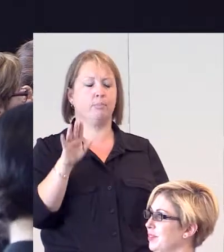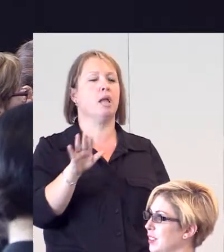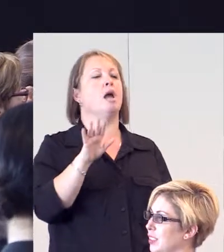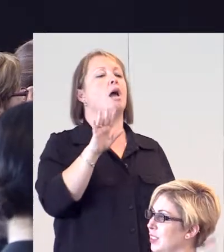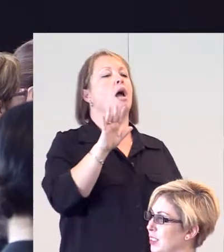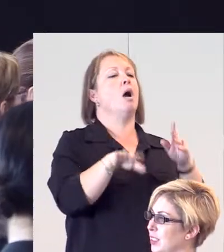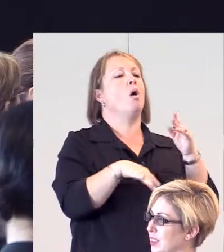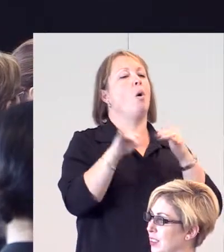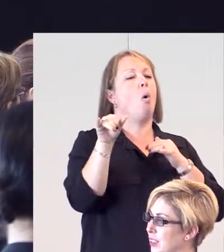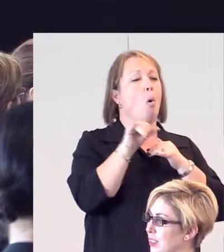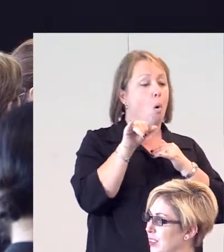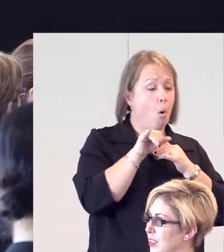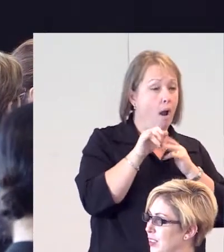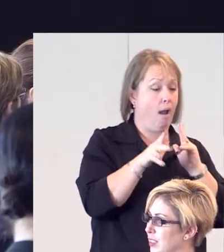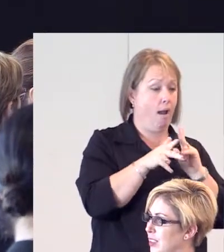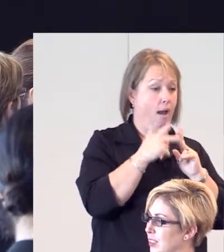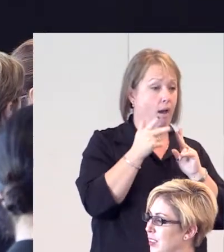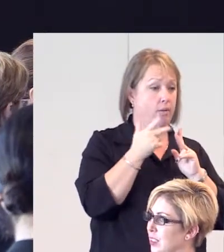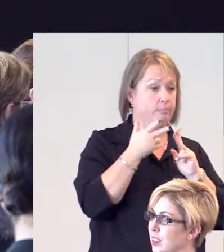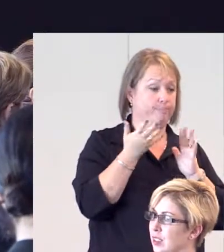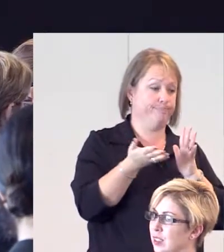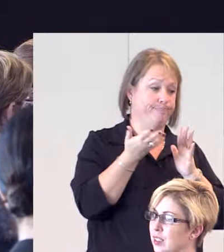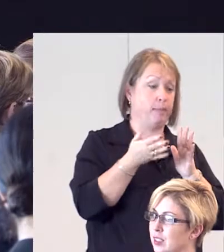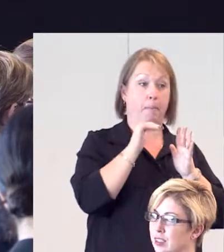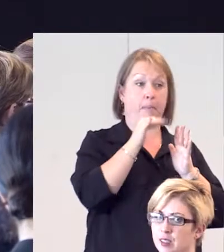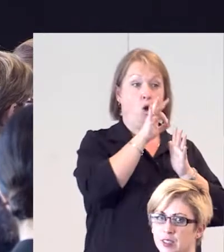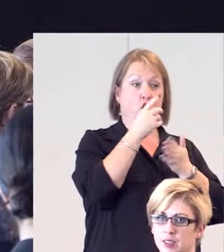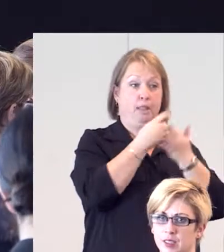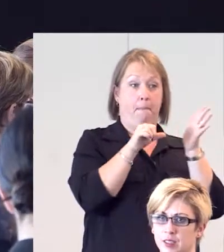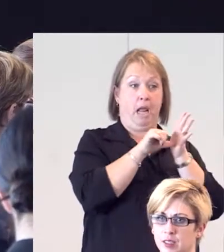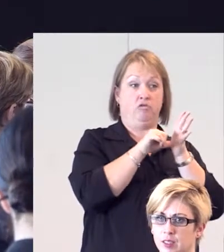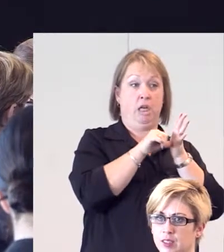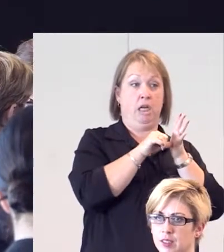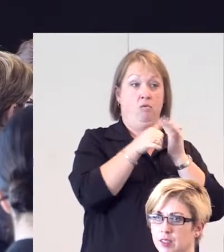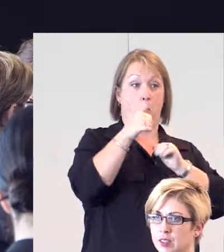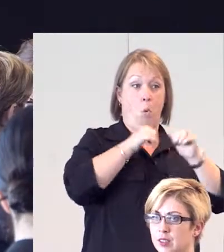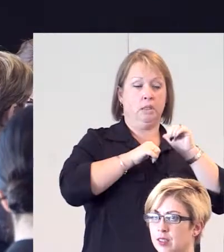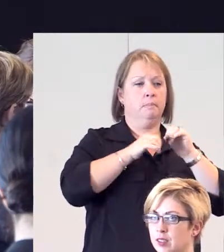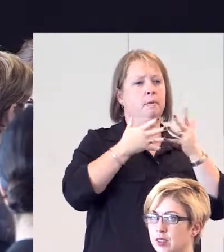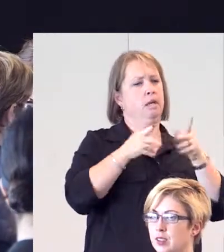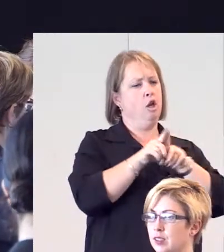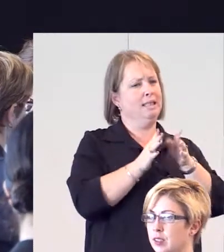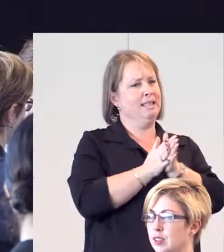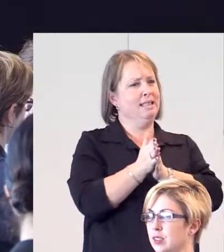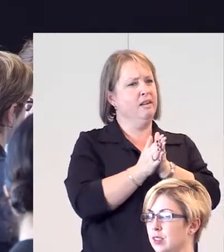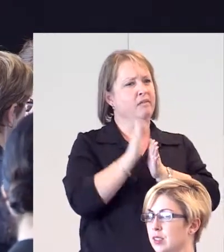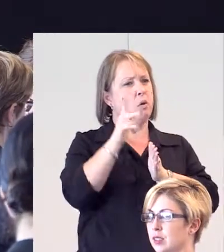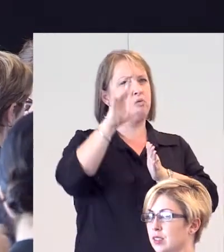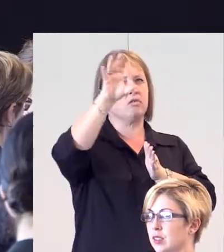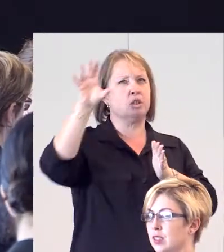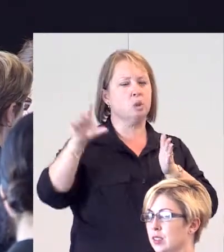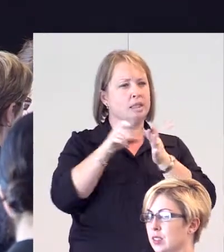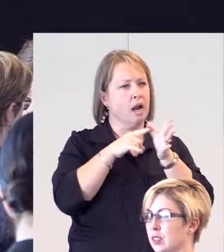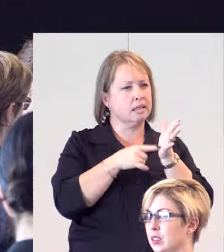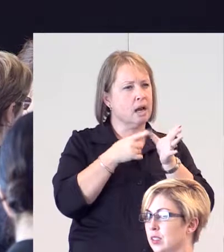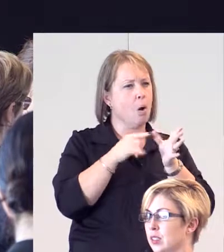And also not just the monetary rewards, but the incentive of getting kind of your regional data or, you know,